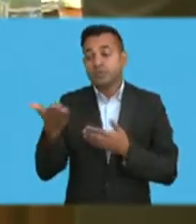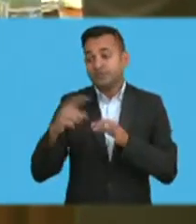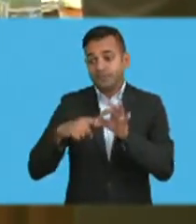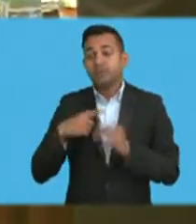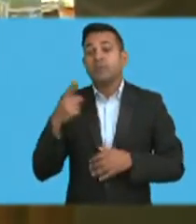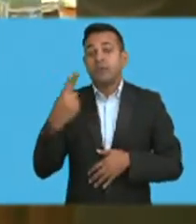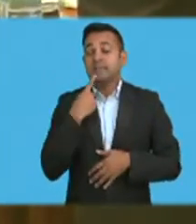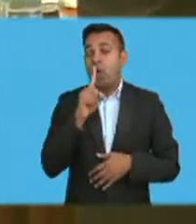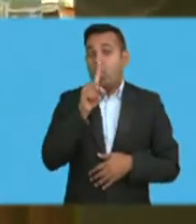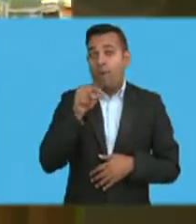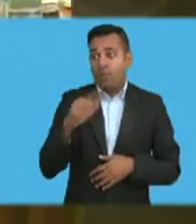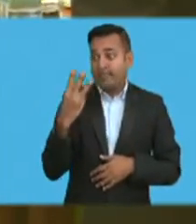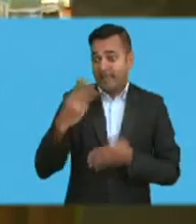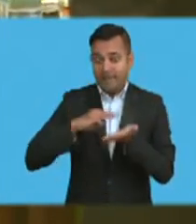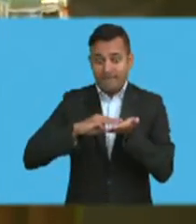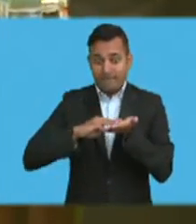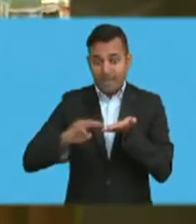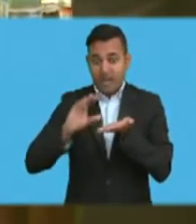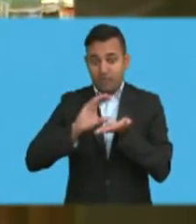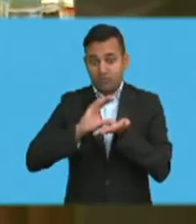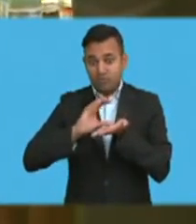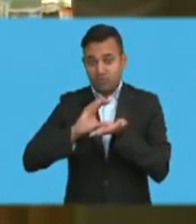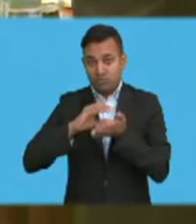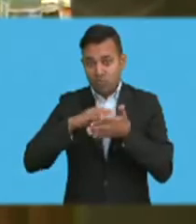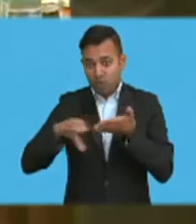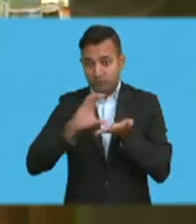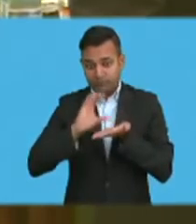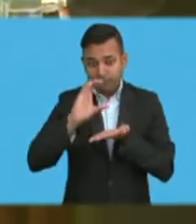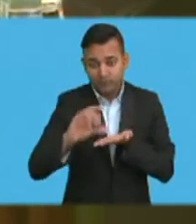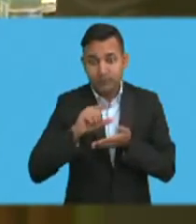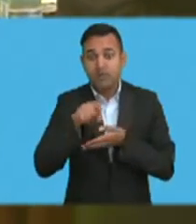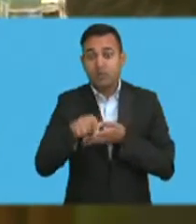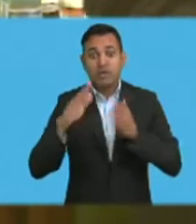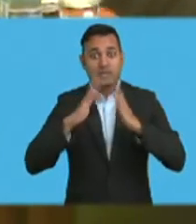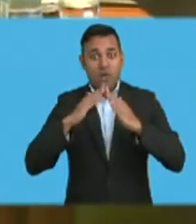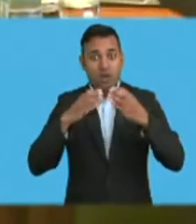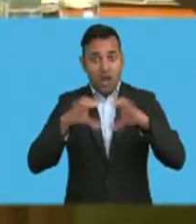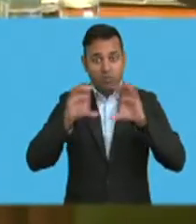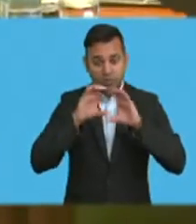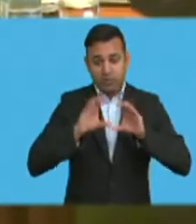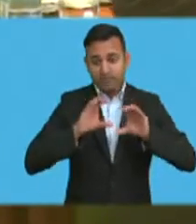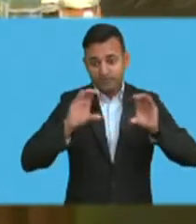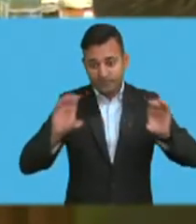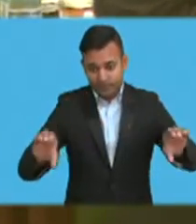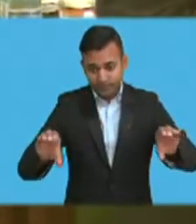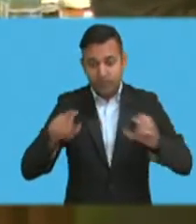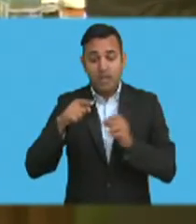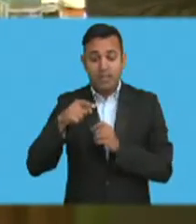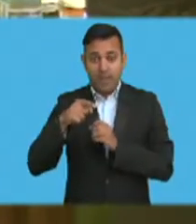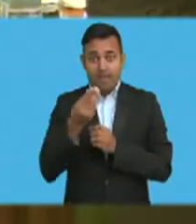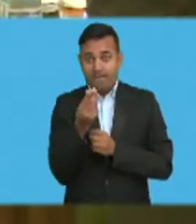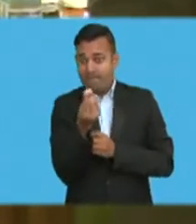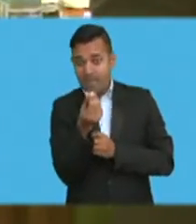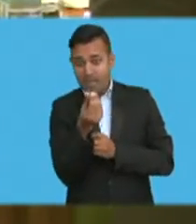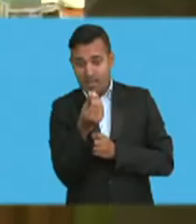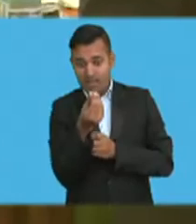provided to the municipal councils, and the amount provided depended on